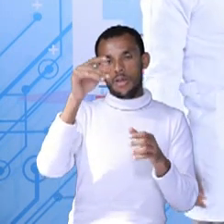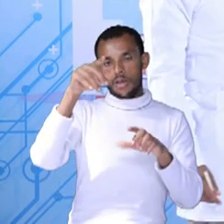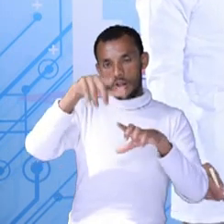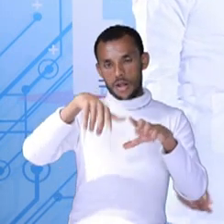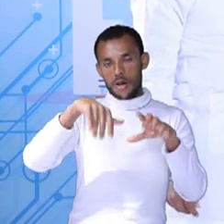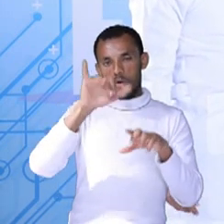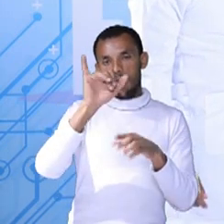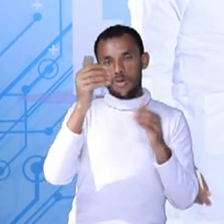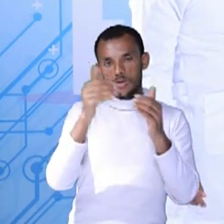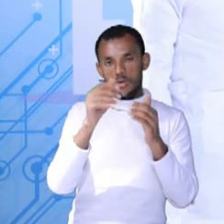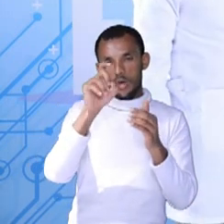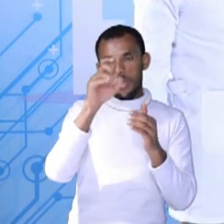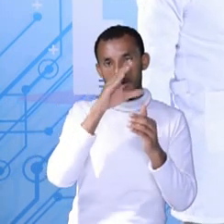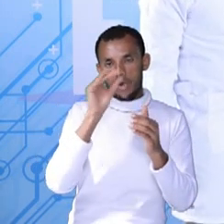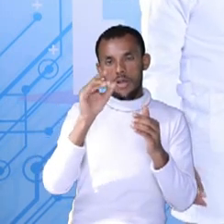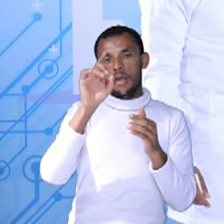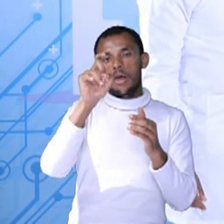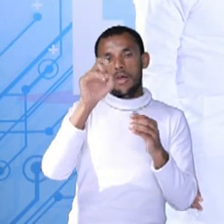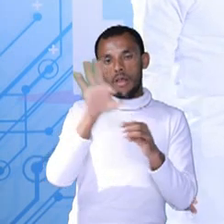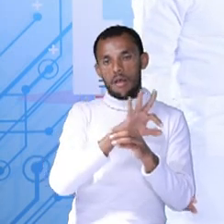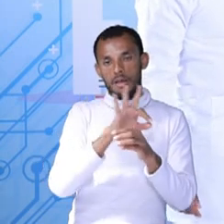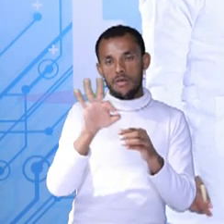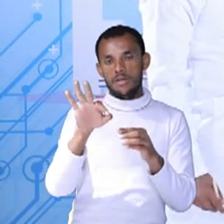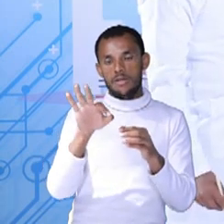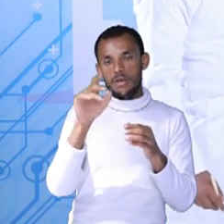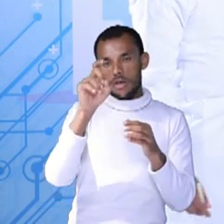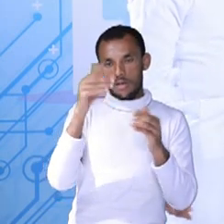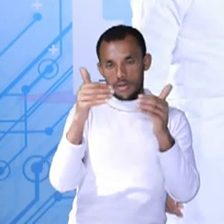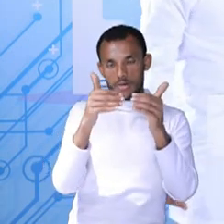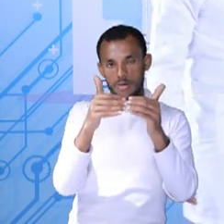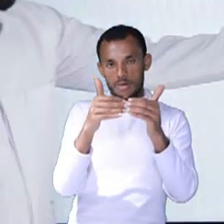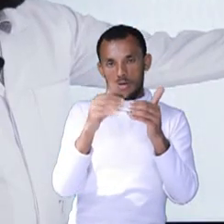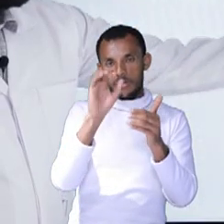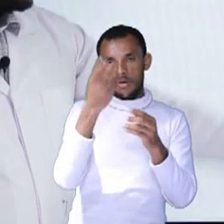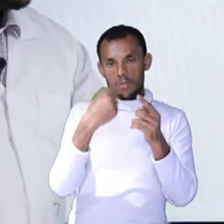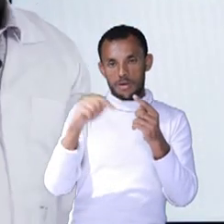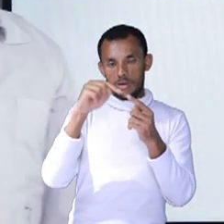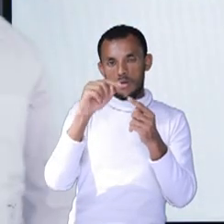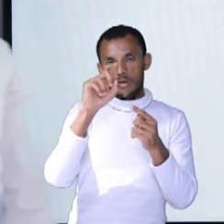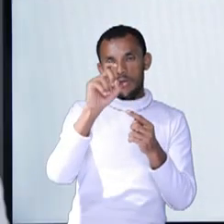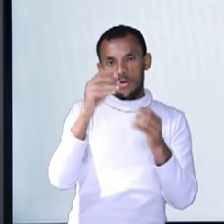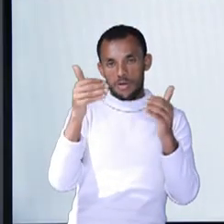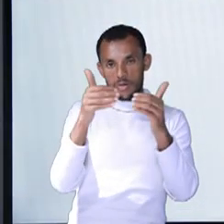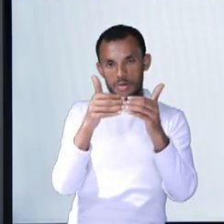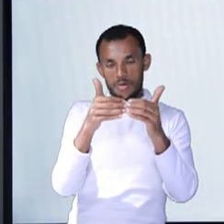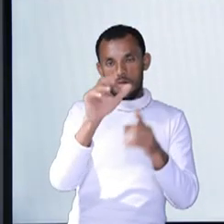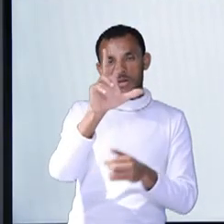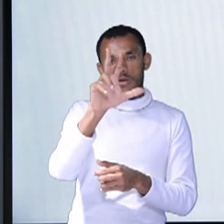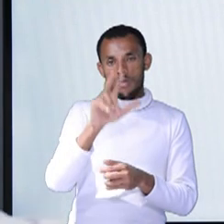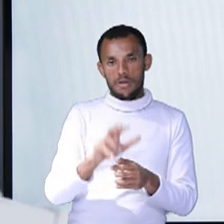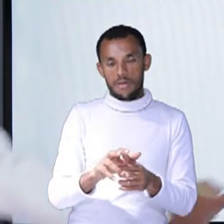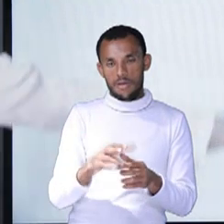to x in the x-axis from x is equal to 0 to x is equal to